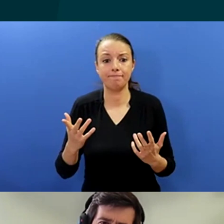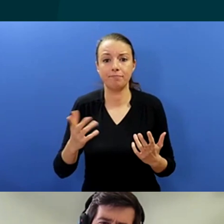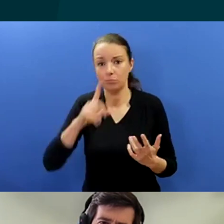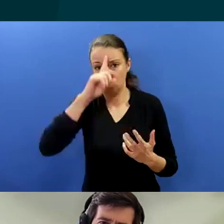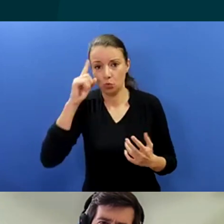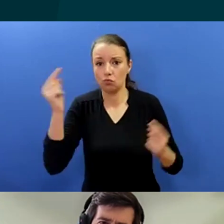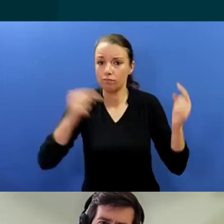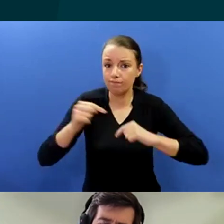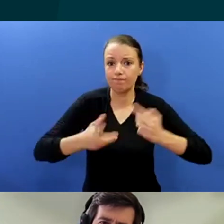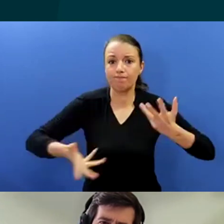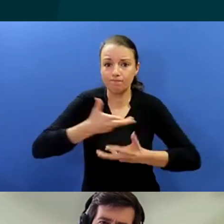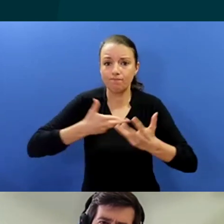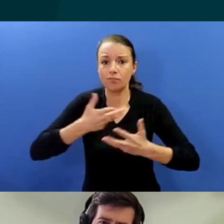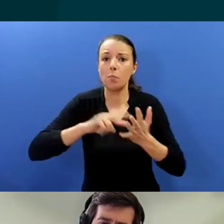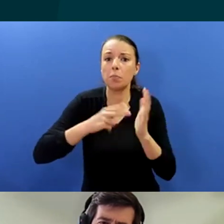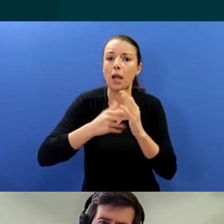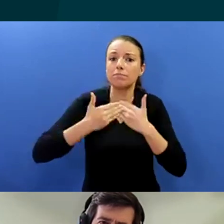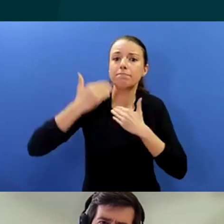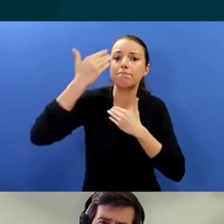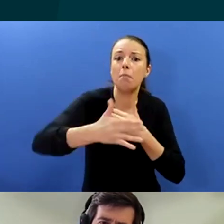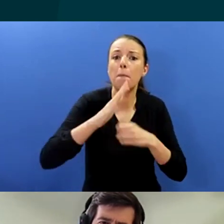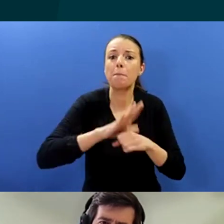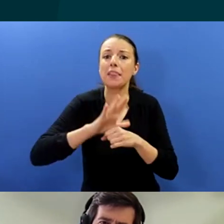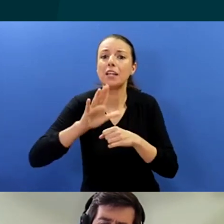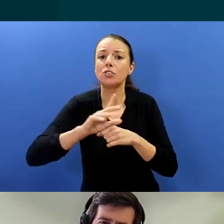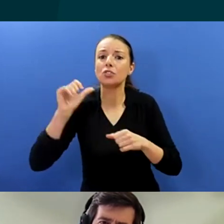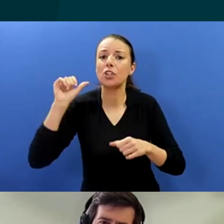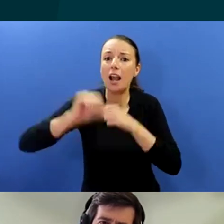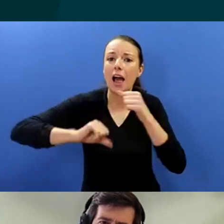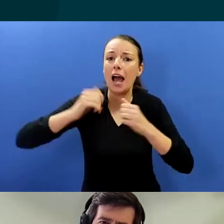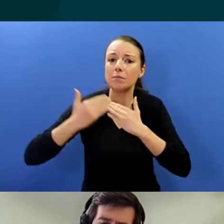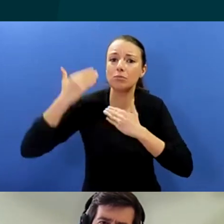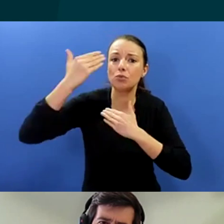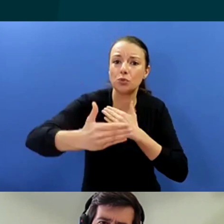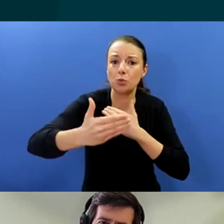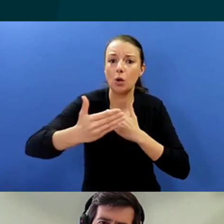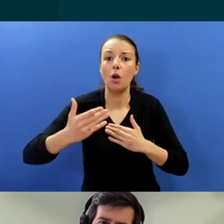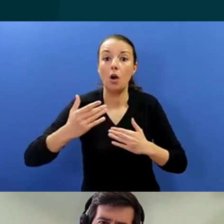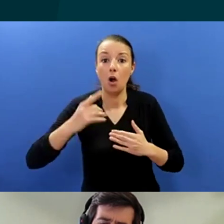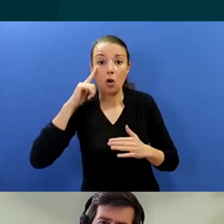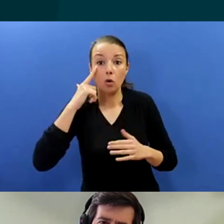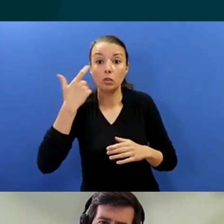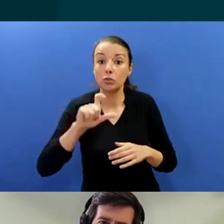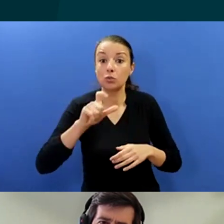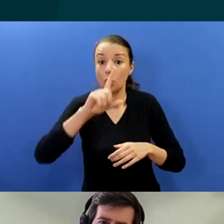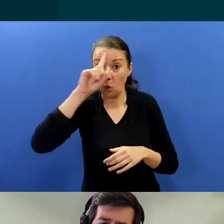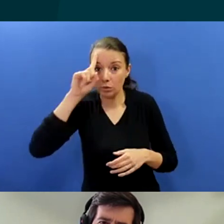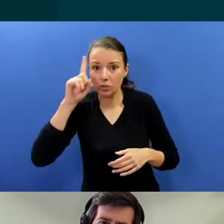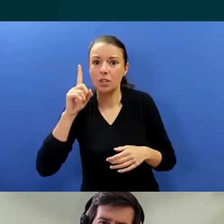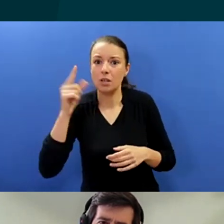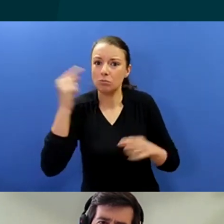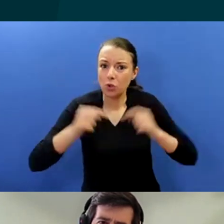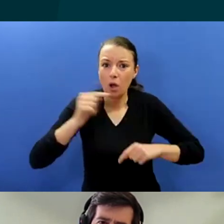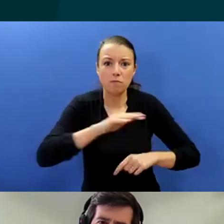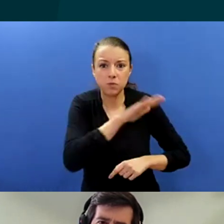the city of Carouge, there were around like 100 people coming to every consultation evening that we did.